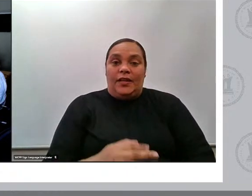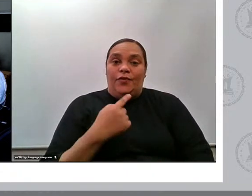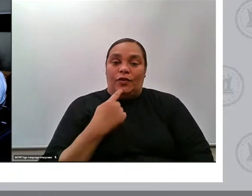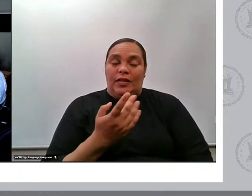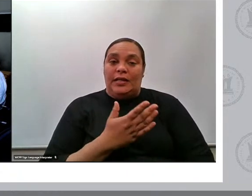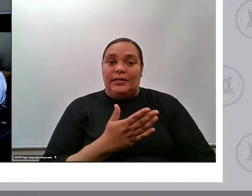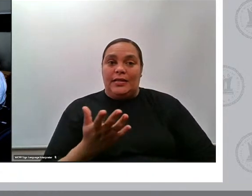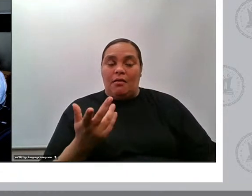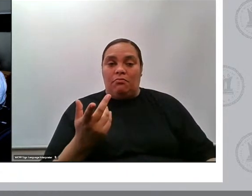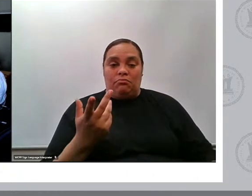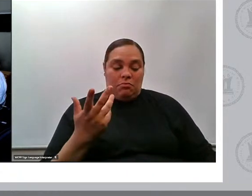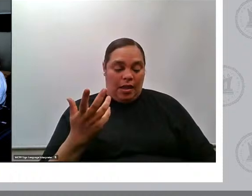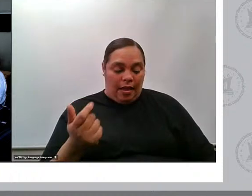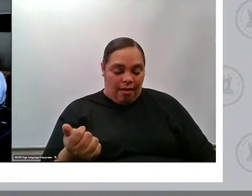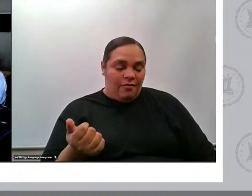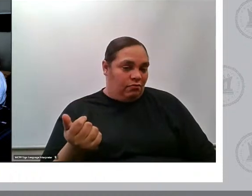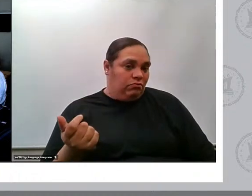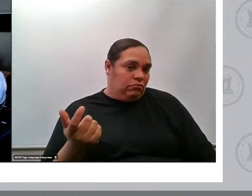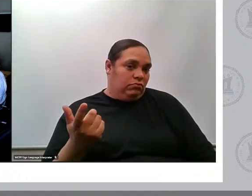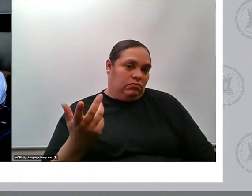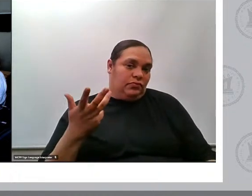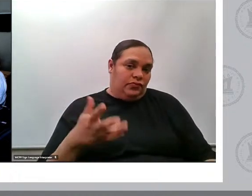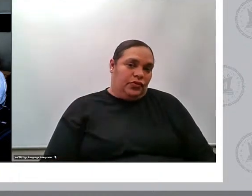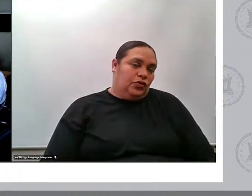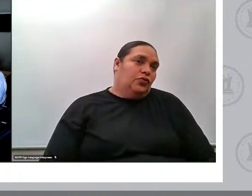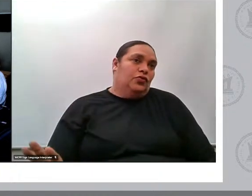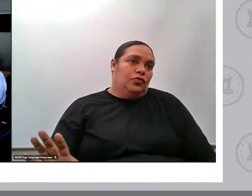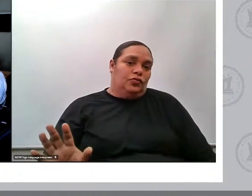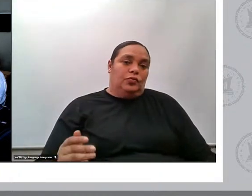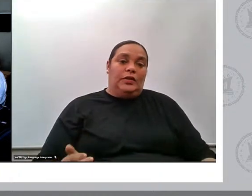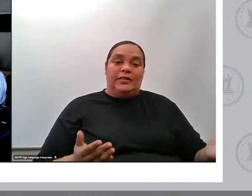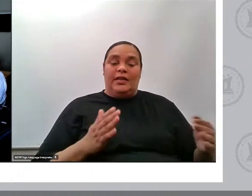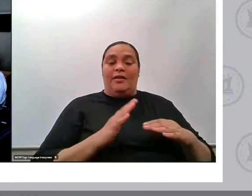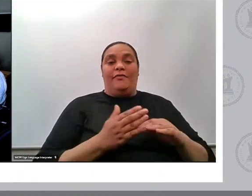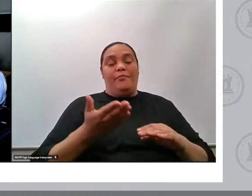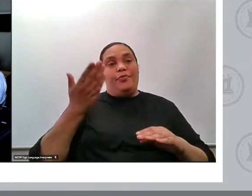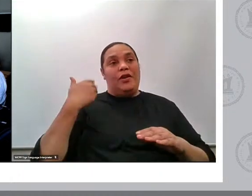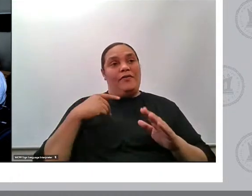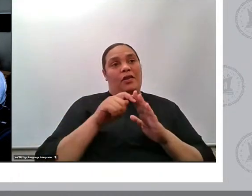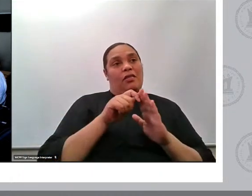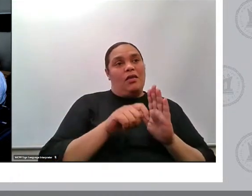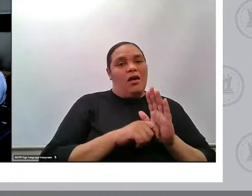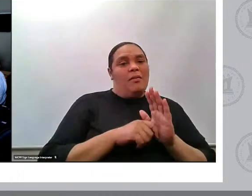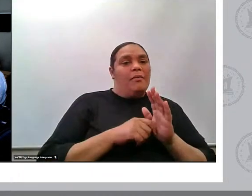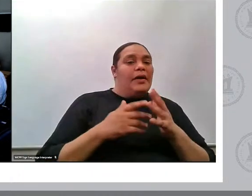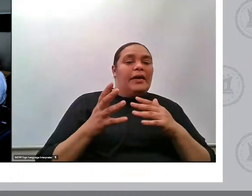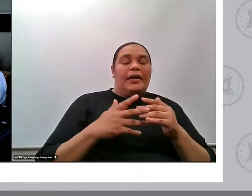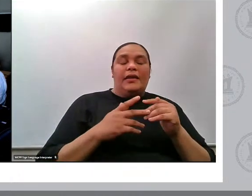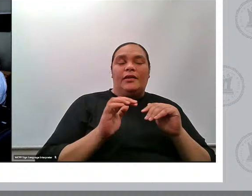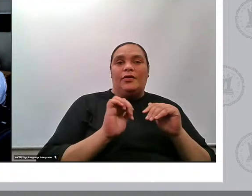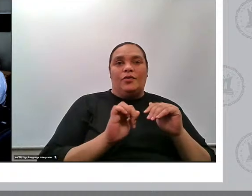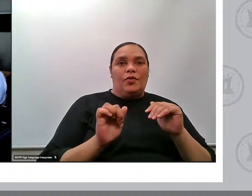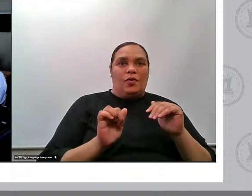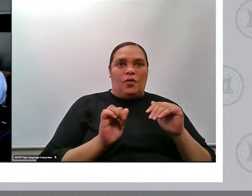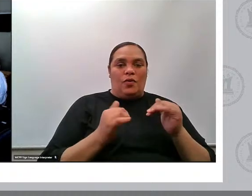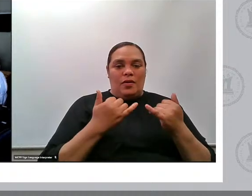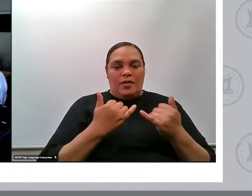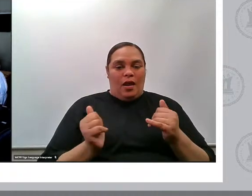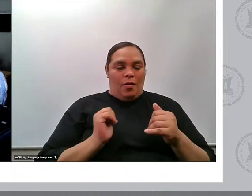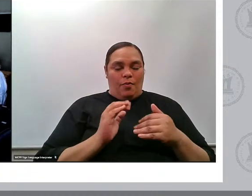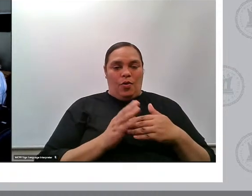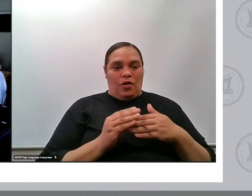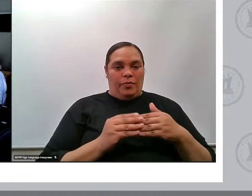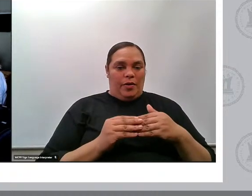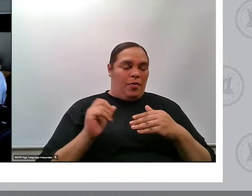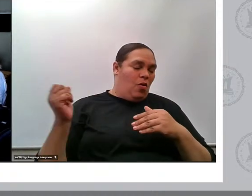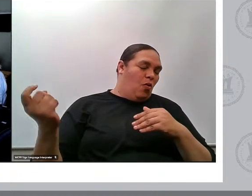them have, you know, already served the previous term, are there any of the existing board members or of